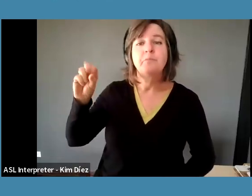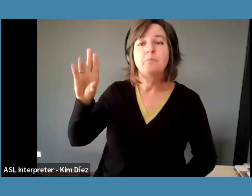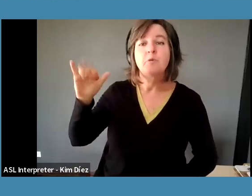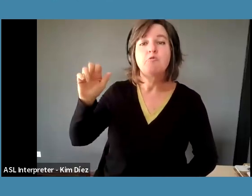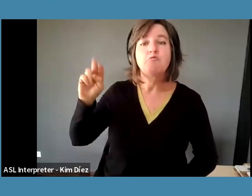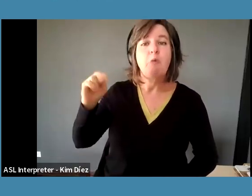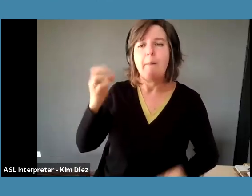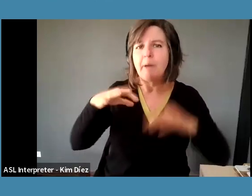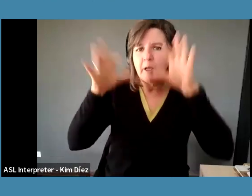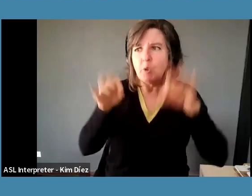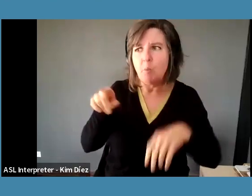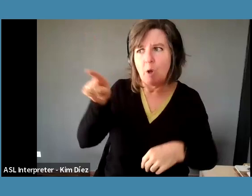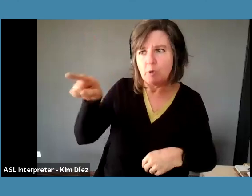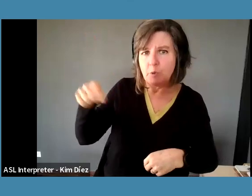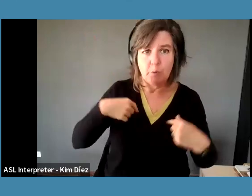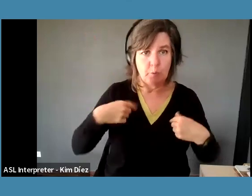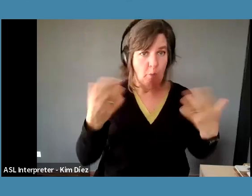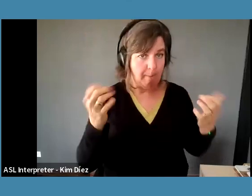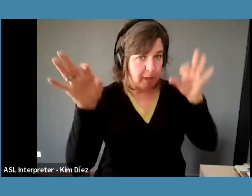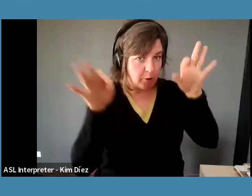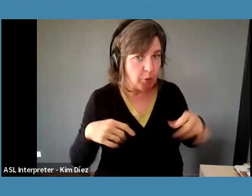explain this, or would you like me to?